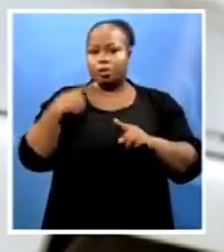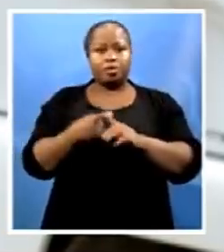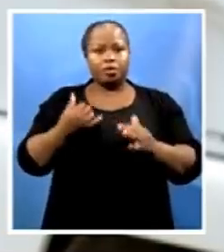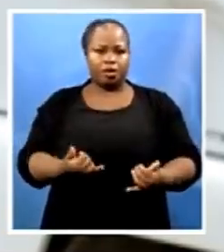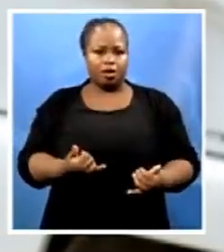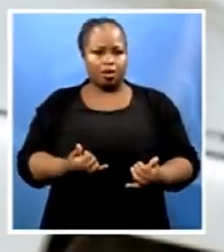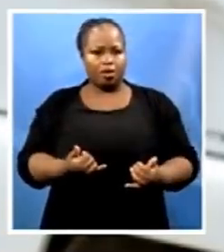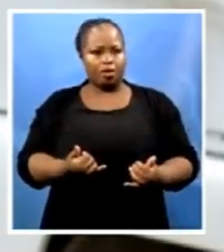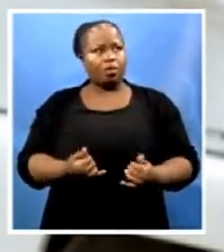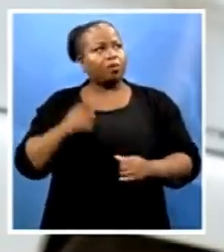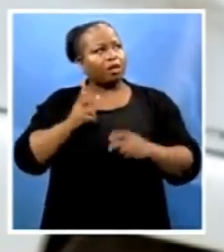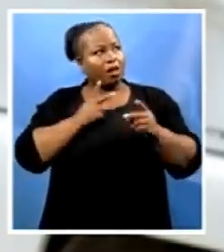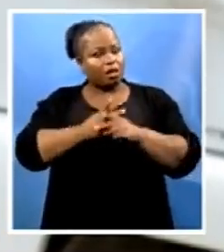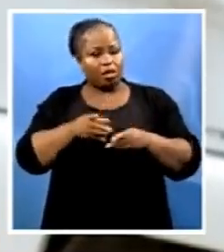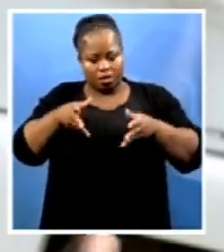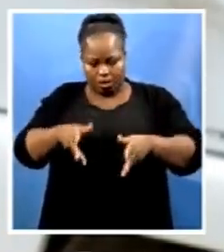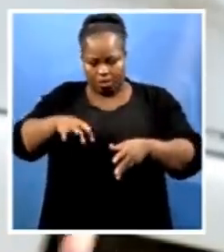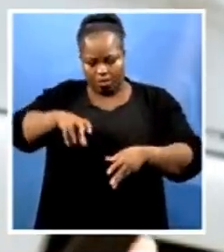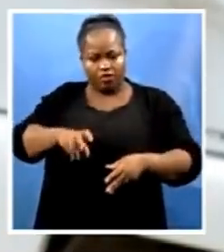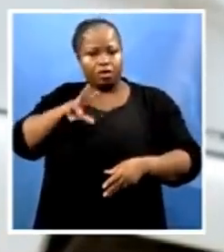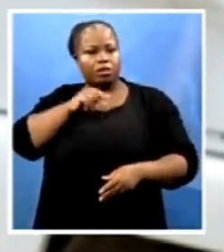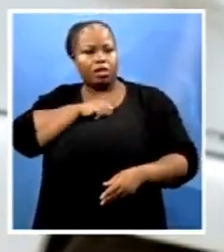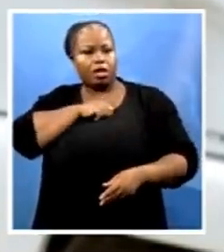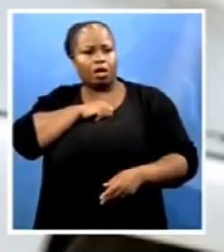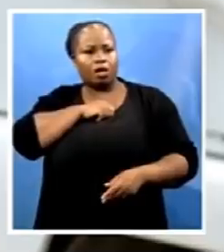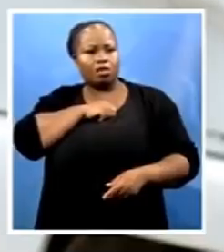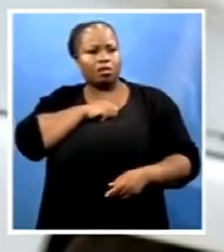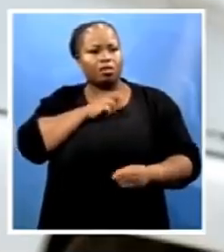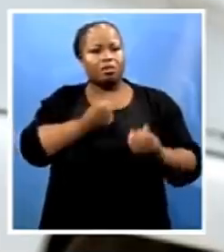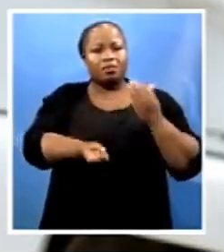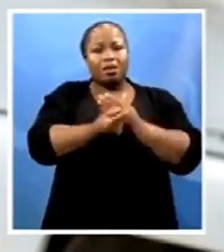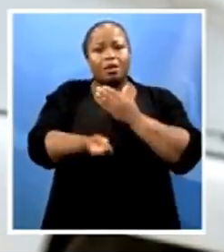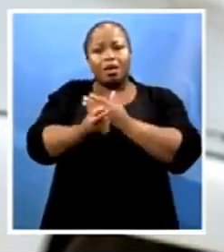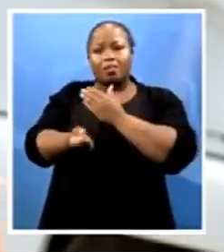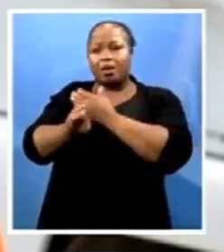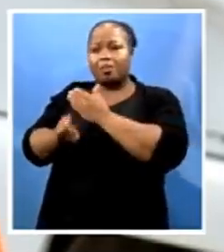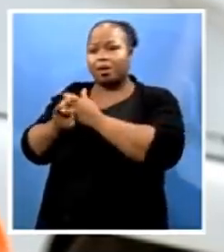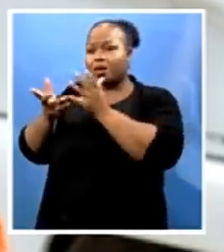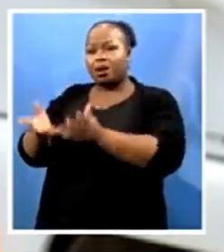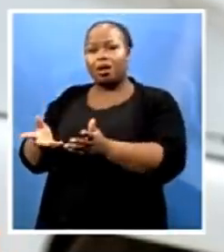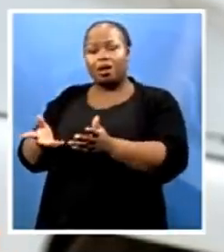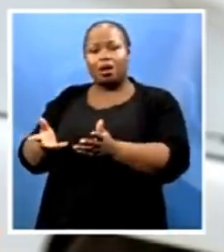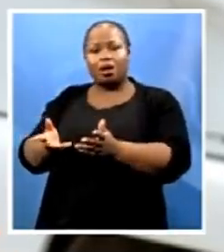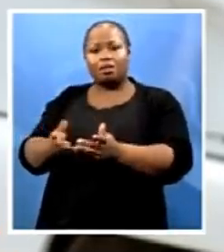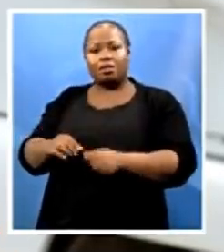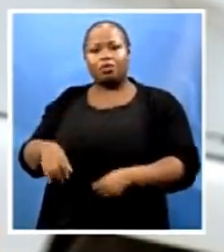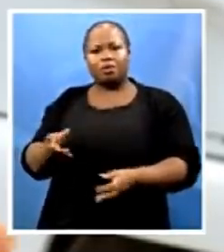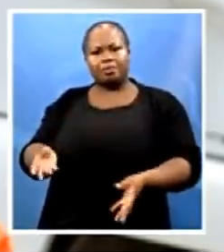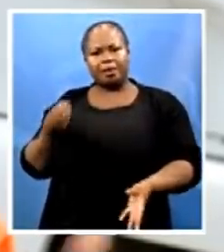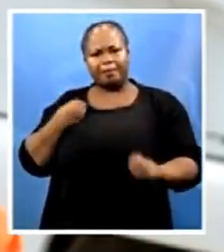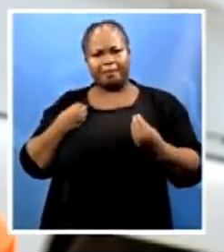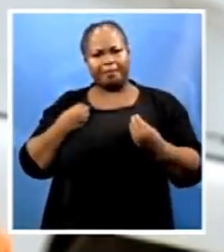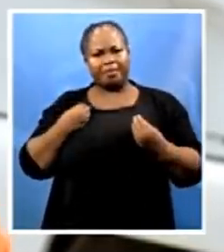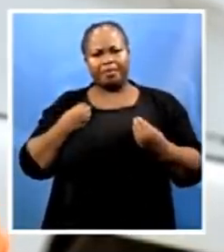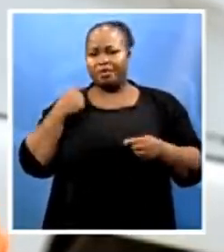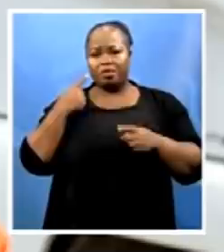we have a number of incidents which have been sent to us. As of now, from here, we are going